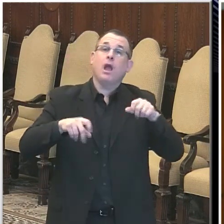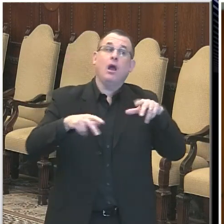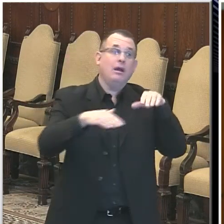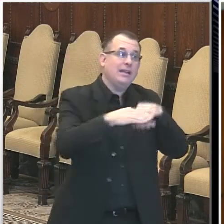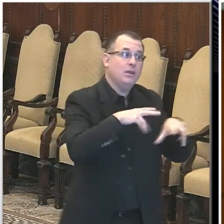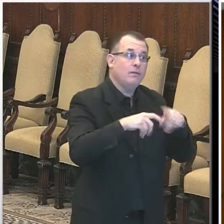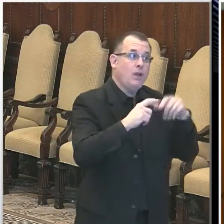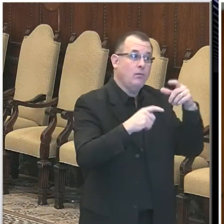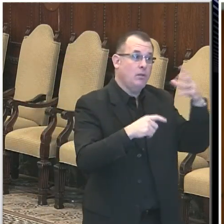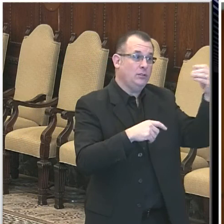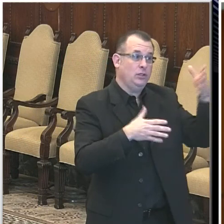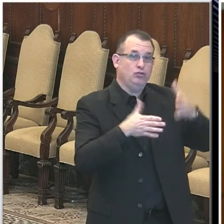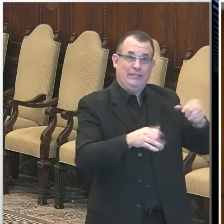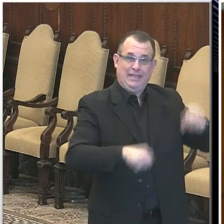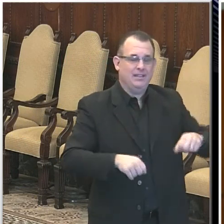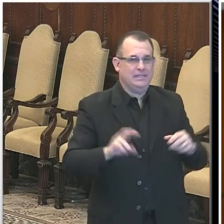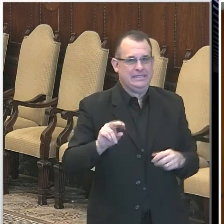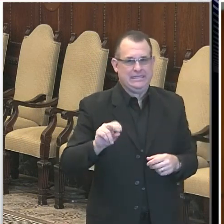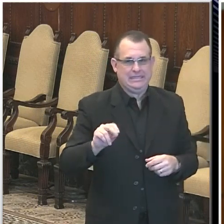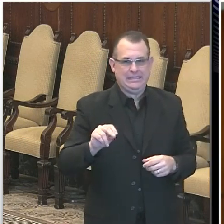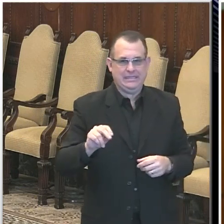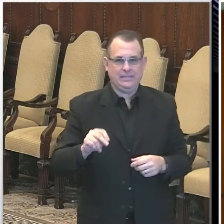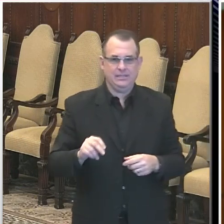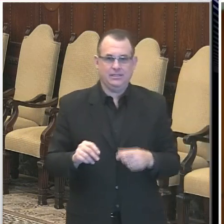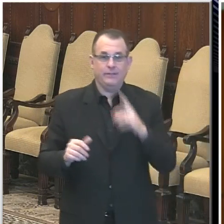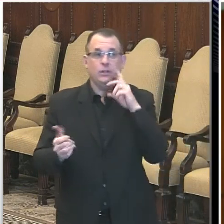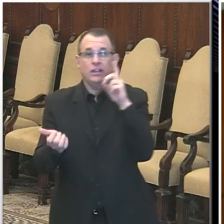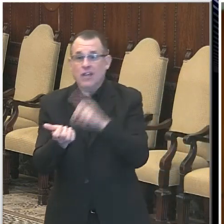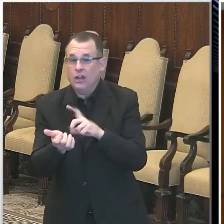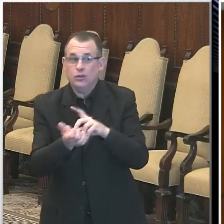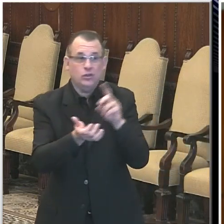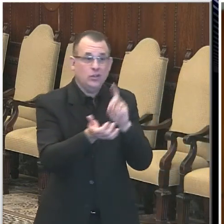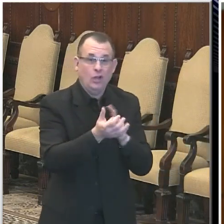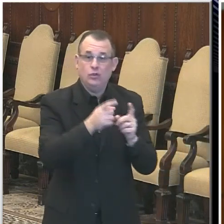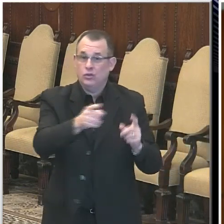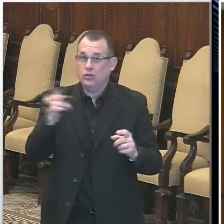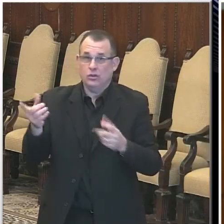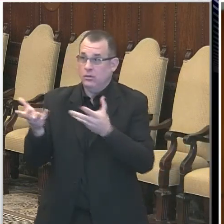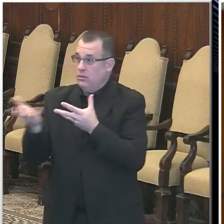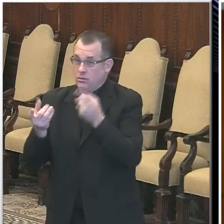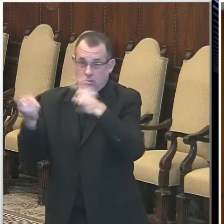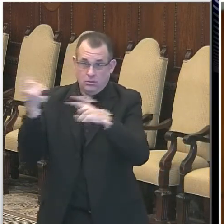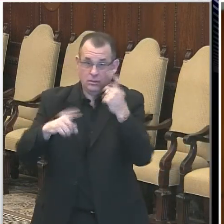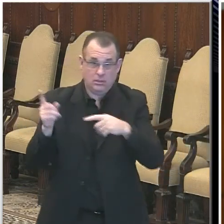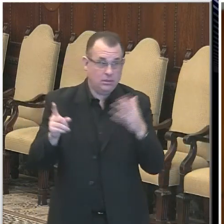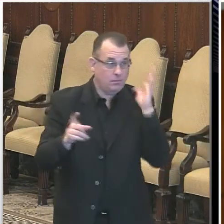from a communication from doctors at other hospitals who need to free up beds to doctors that are leading the Leocore Center.